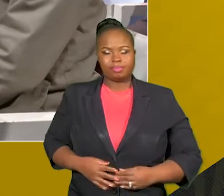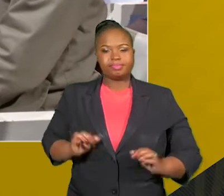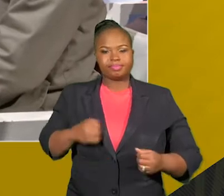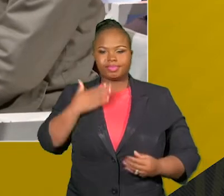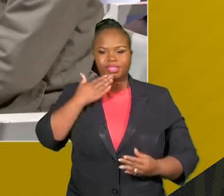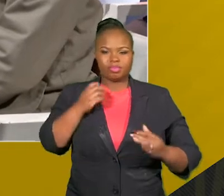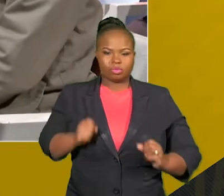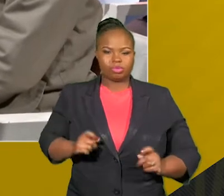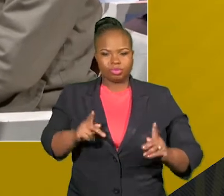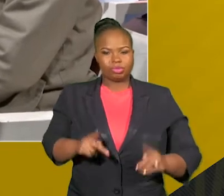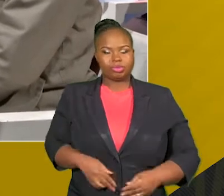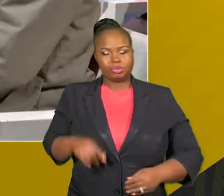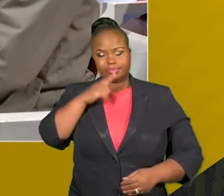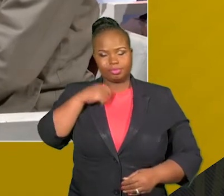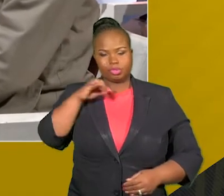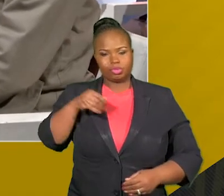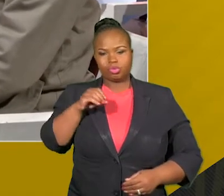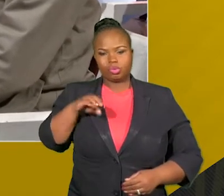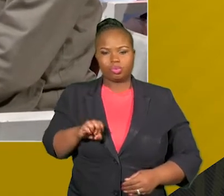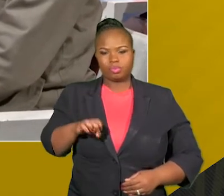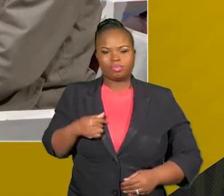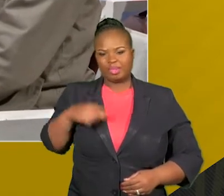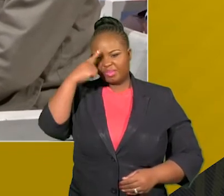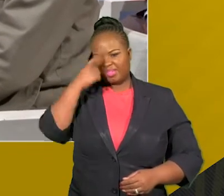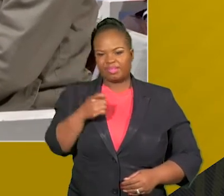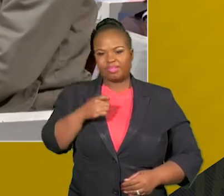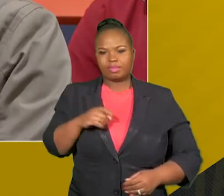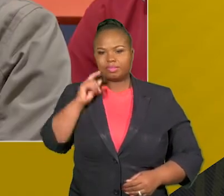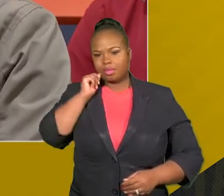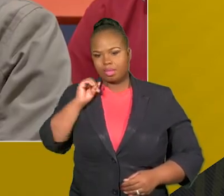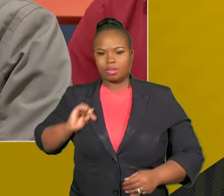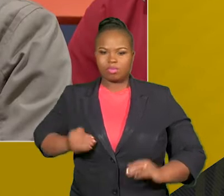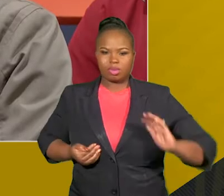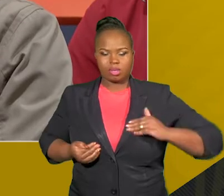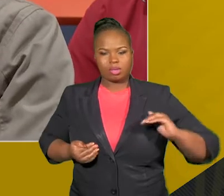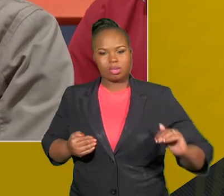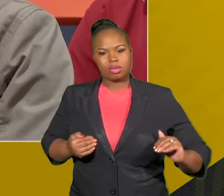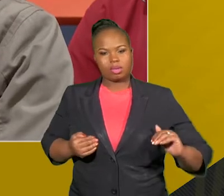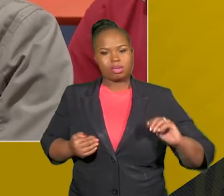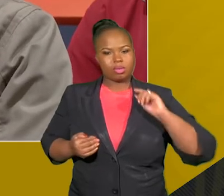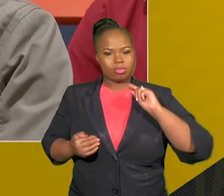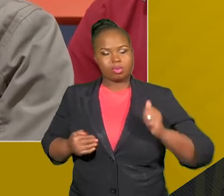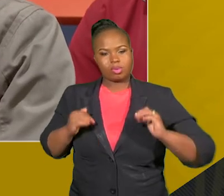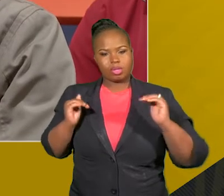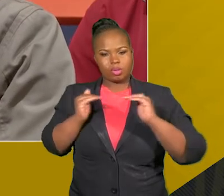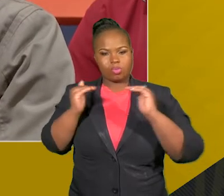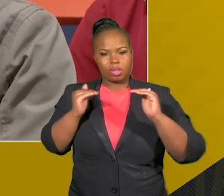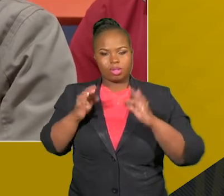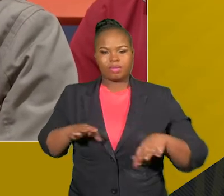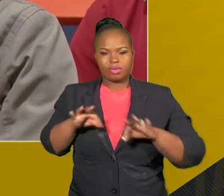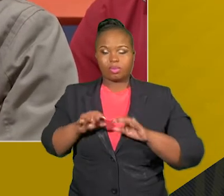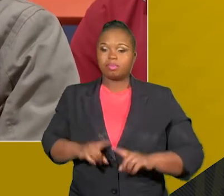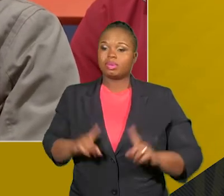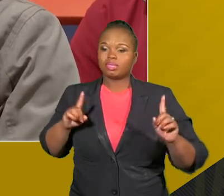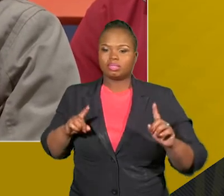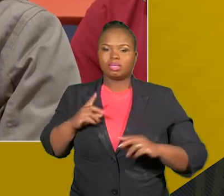for the opportunity. I do believe that men and women are equal both in worth and in value. The only thing